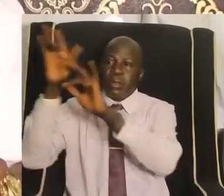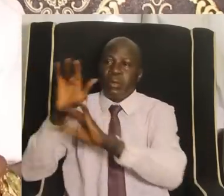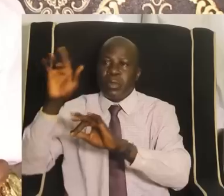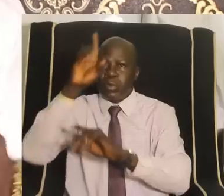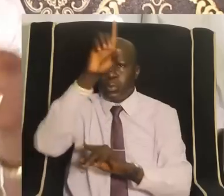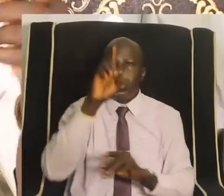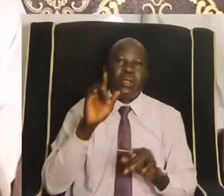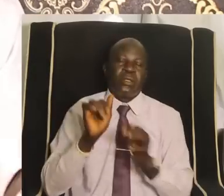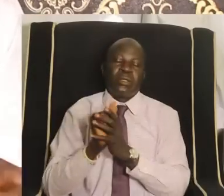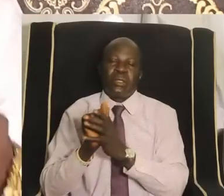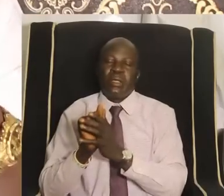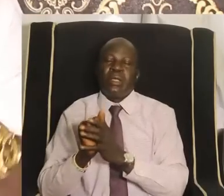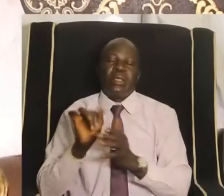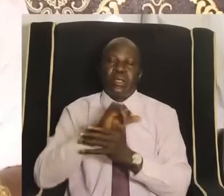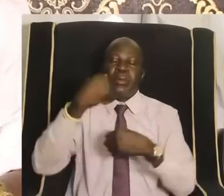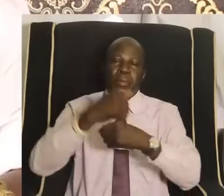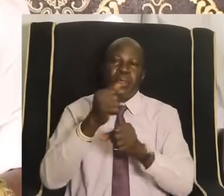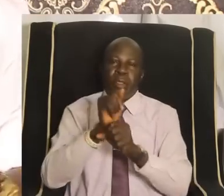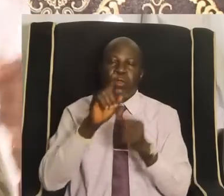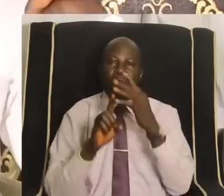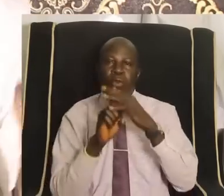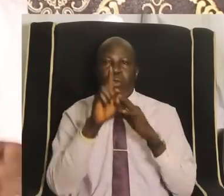to be great.